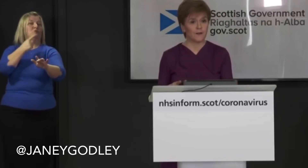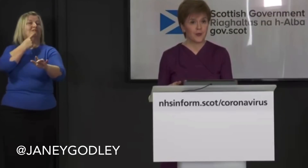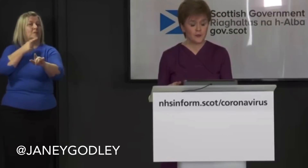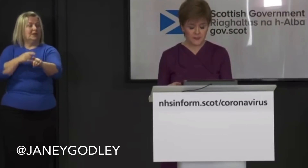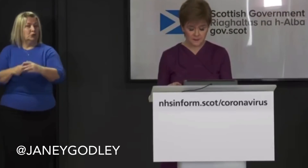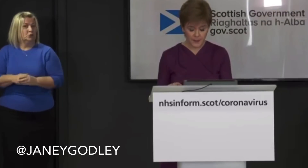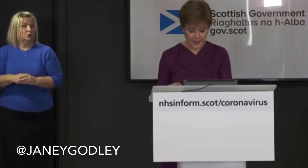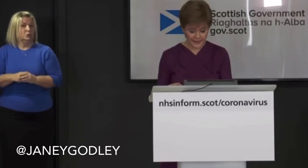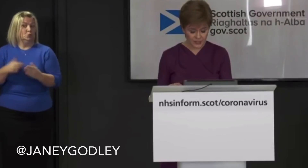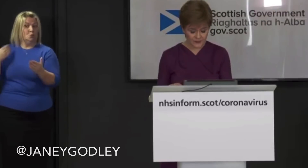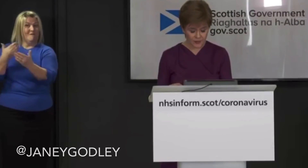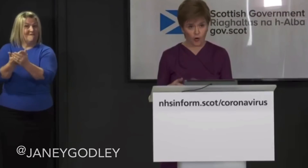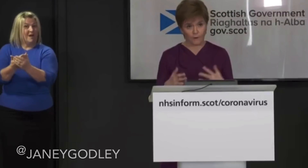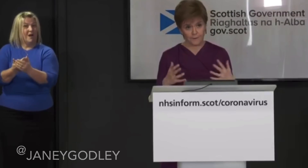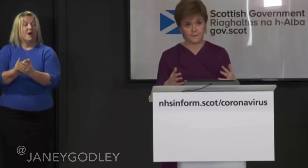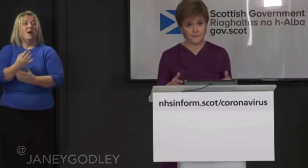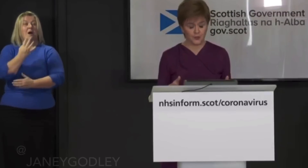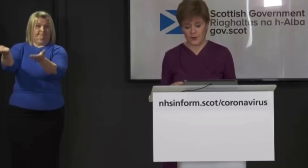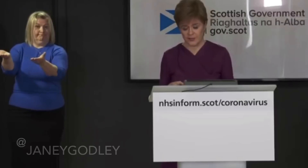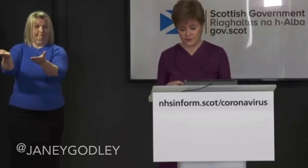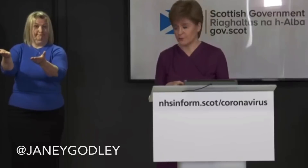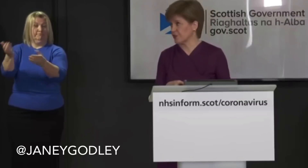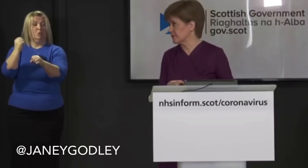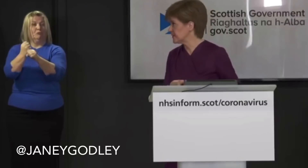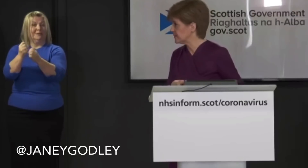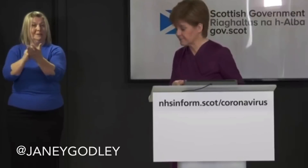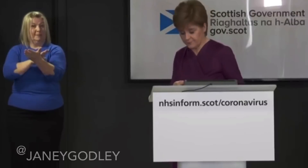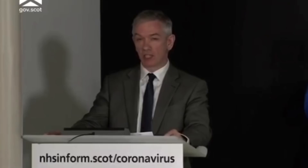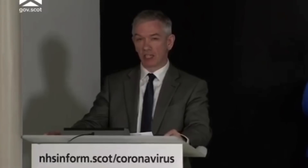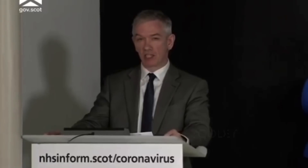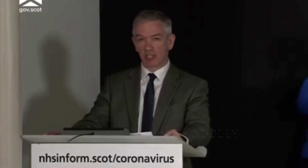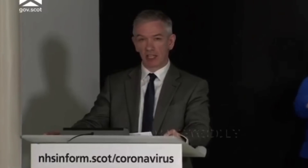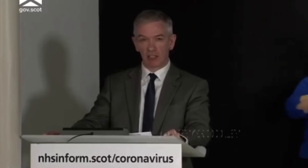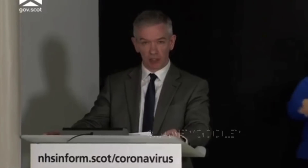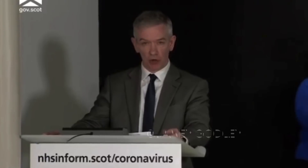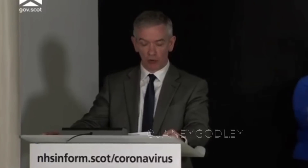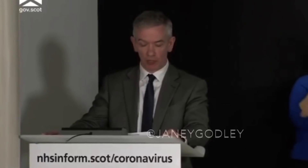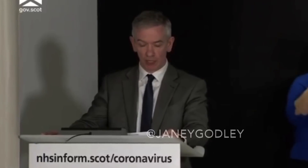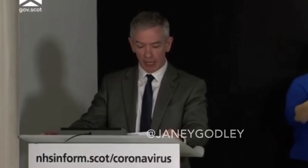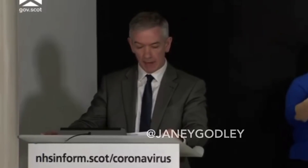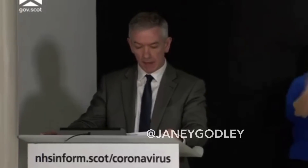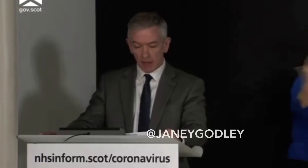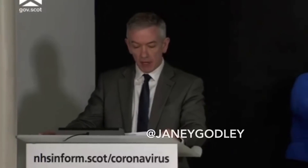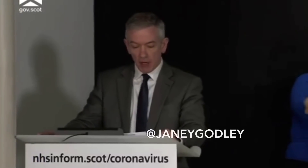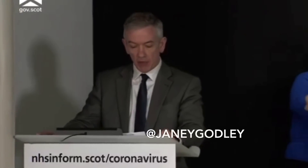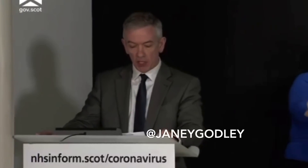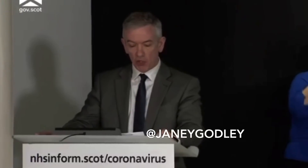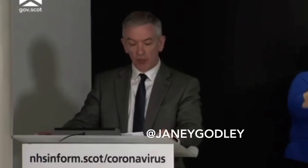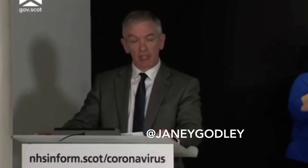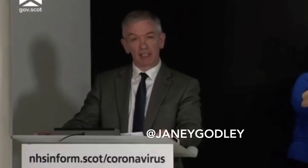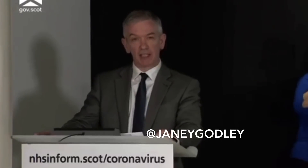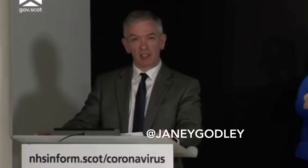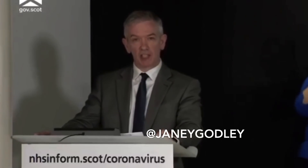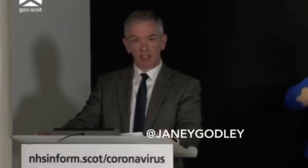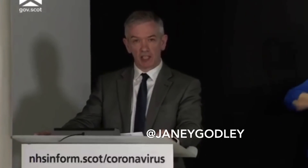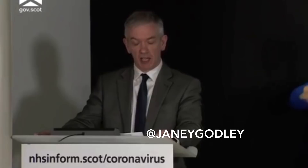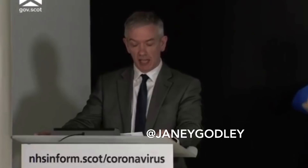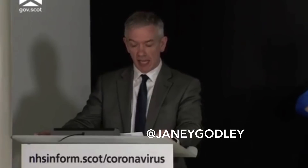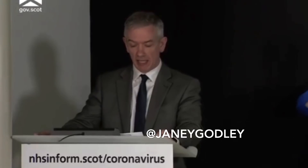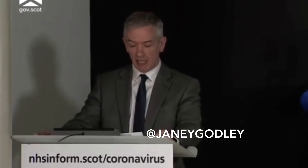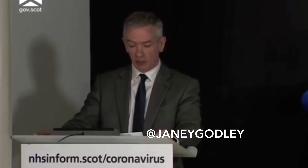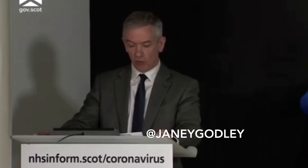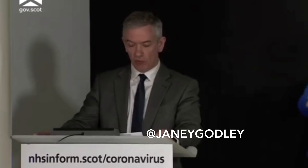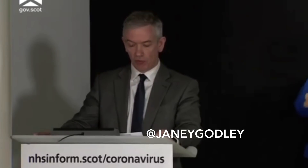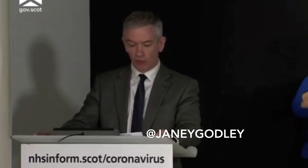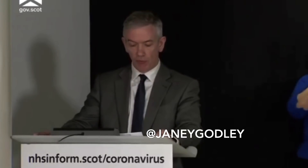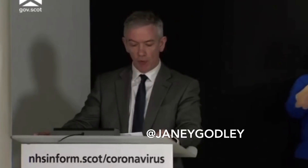Right, out of big Stephen. Stephen, what have you been doing with your weekend? Well, I was reading the Sunday Times article, Nicola, and pleased me no end, and